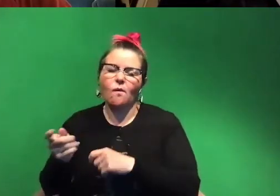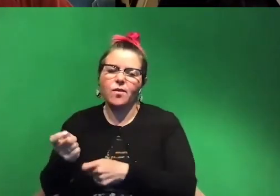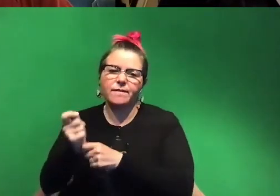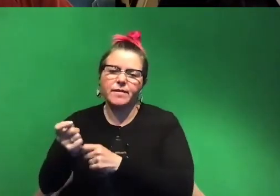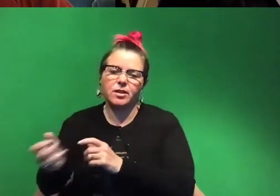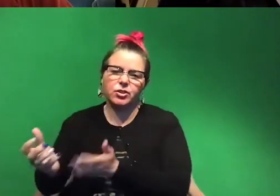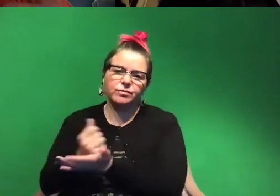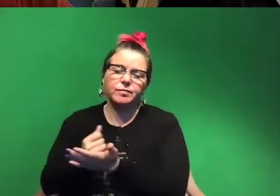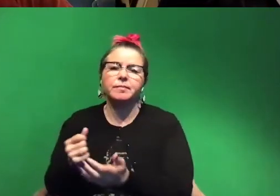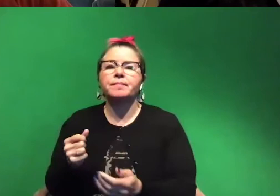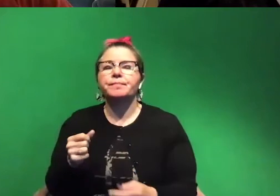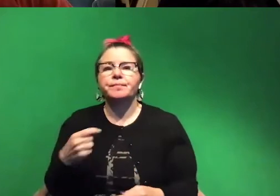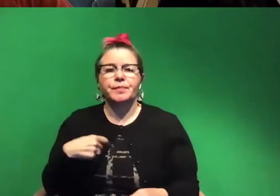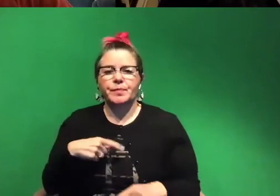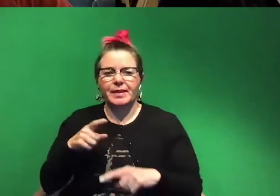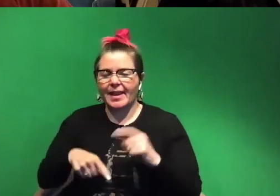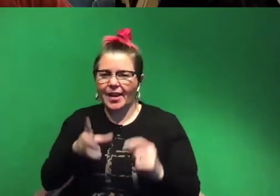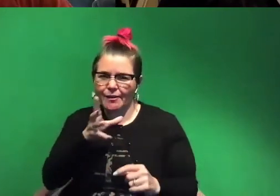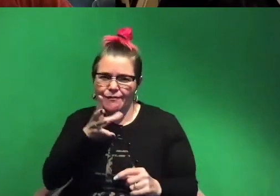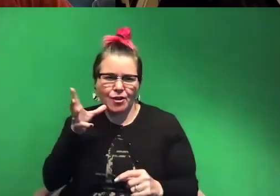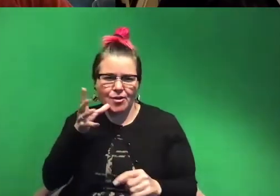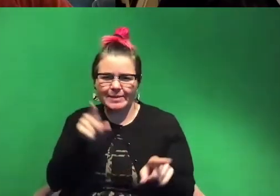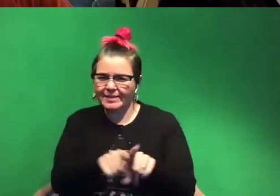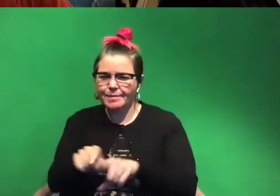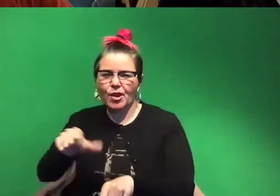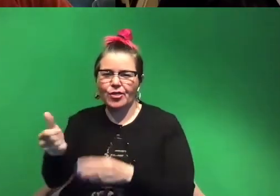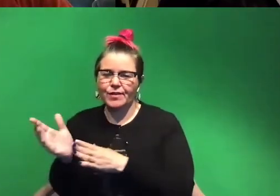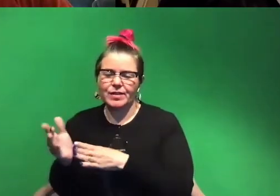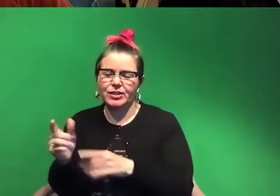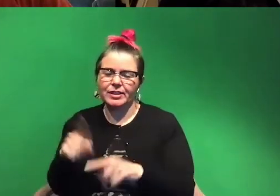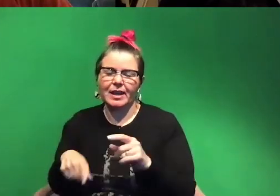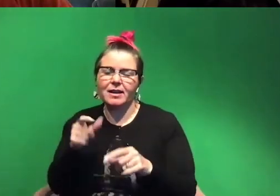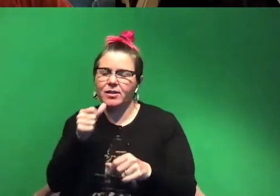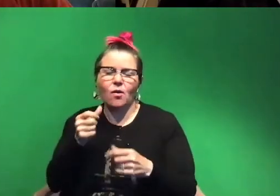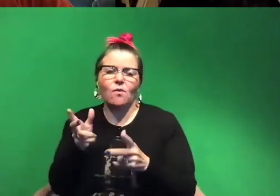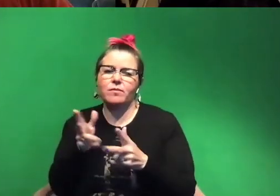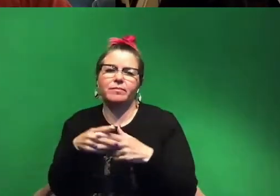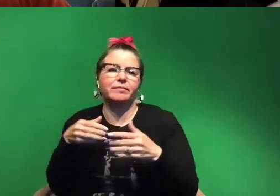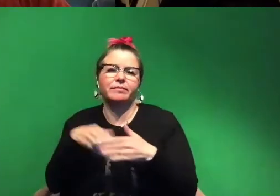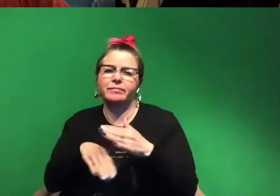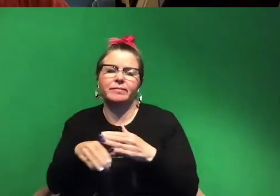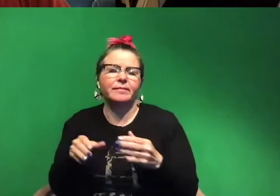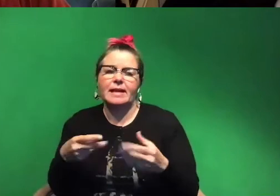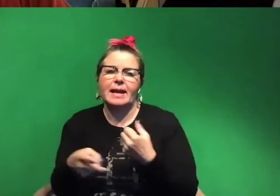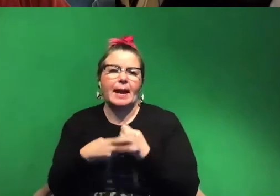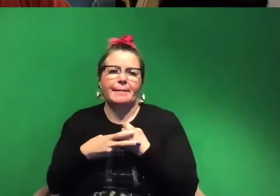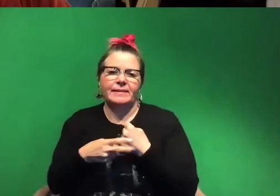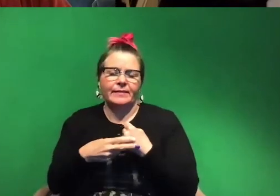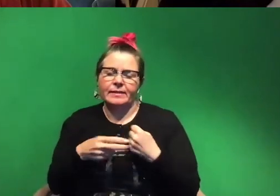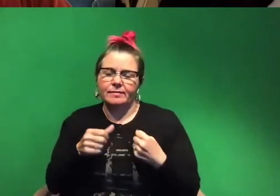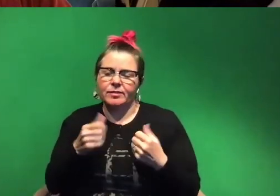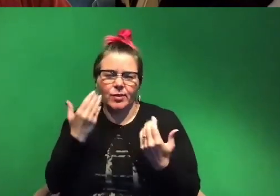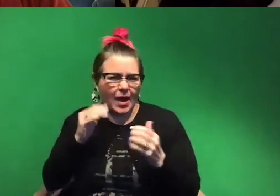because we can't farm them like other species of fish, they don't reproduce in captivity. And we really don't know a lot about how they